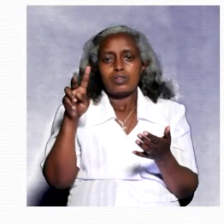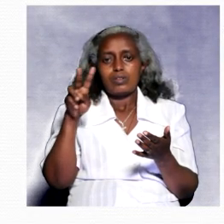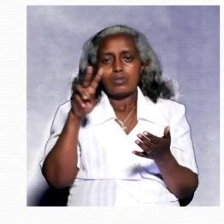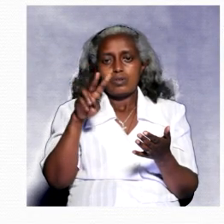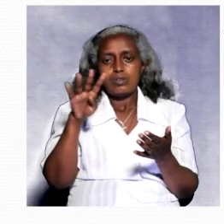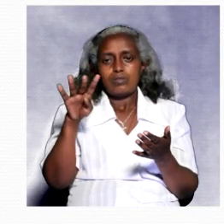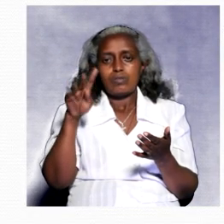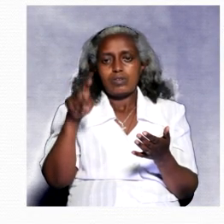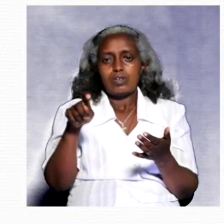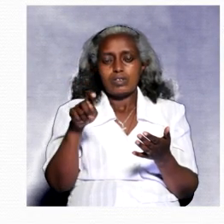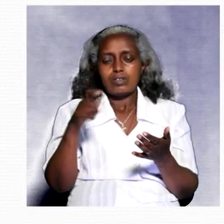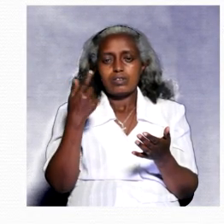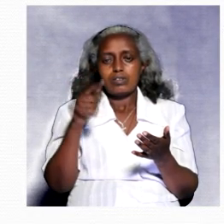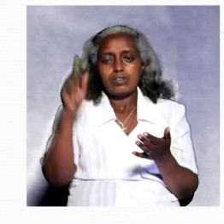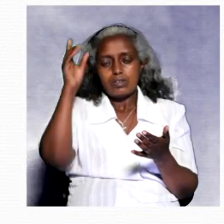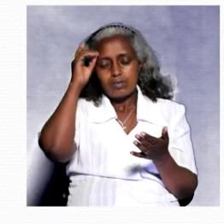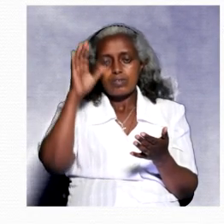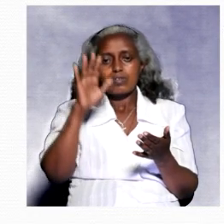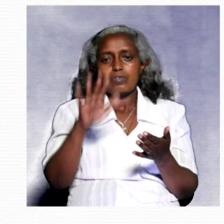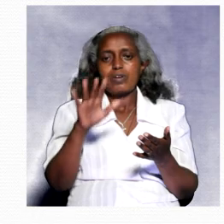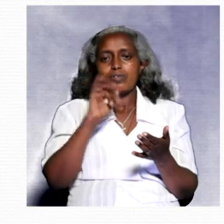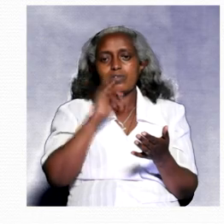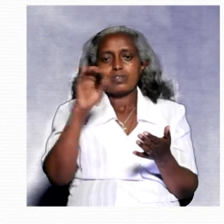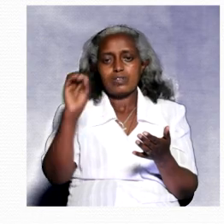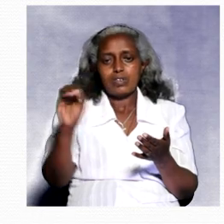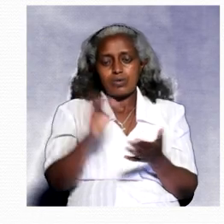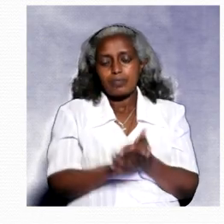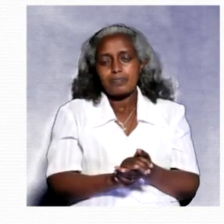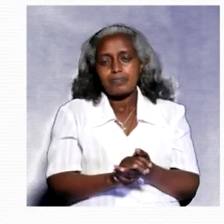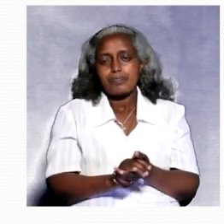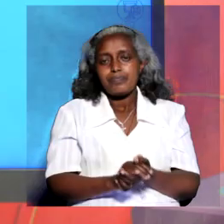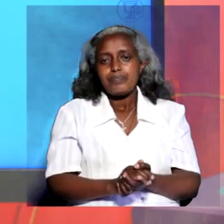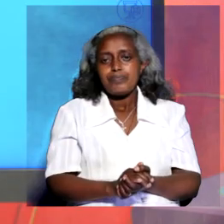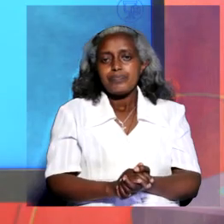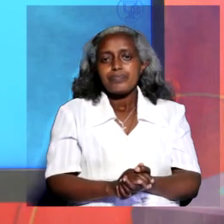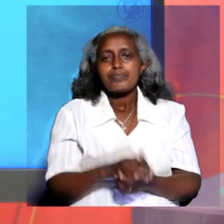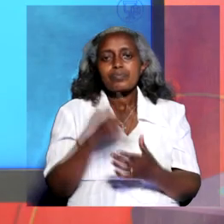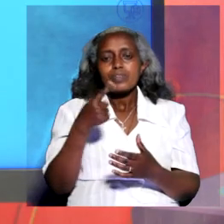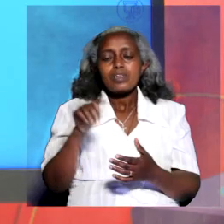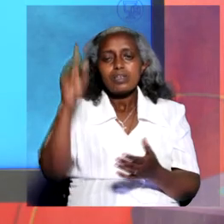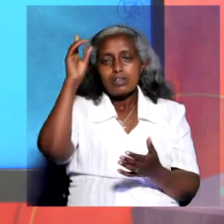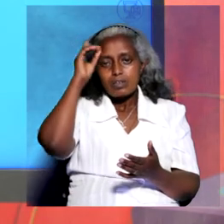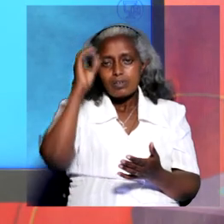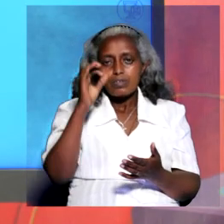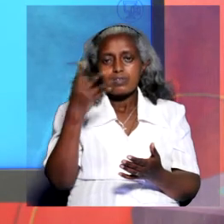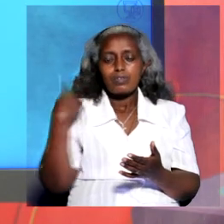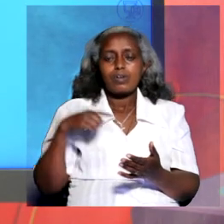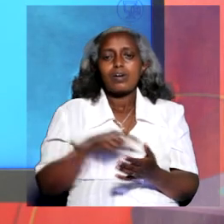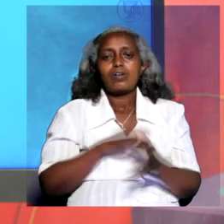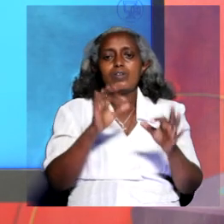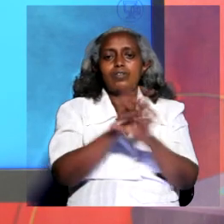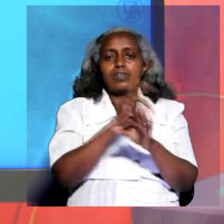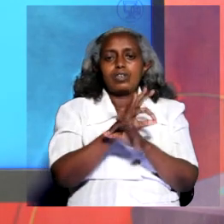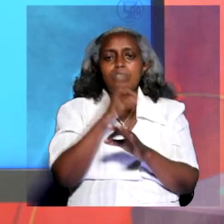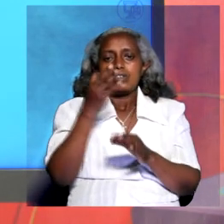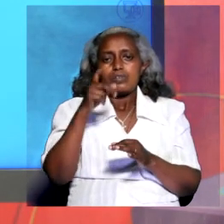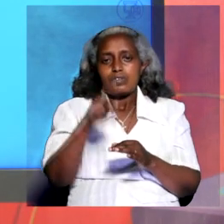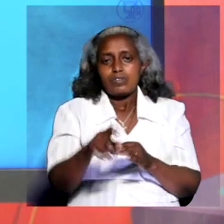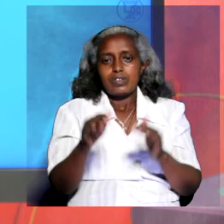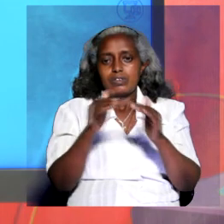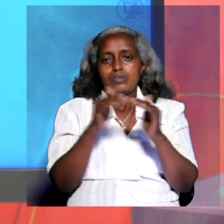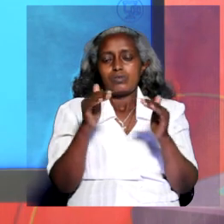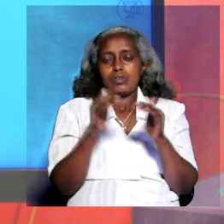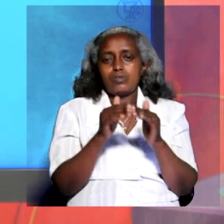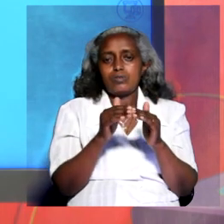24x. The derivative of 5 is 0. So the derivative of our function f of x, this is